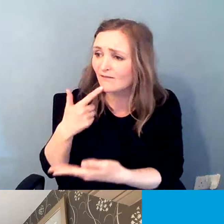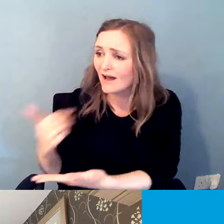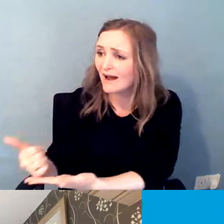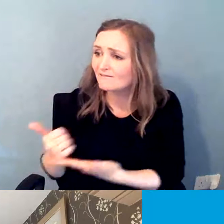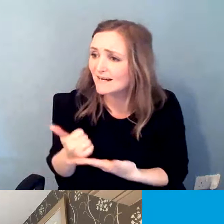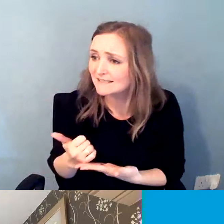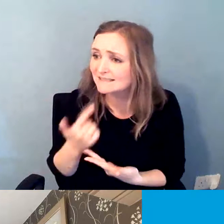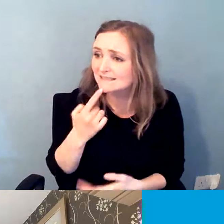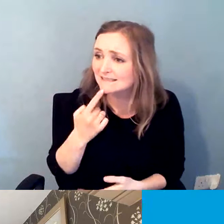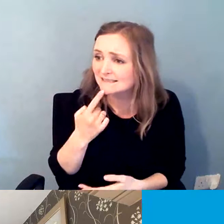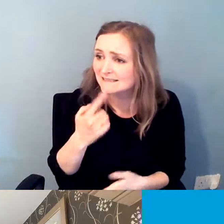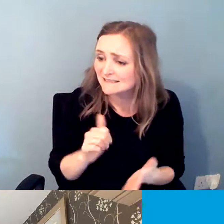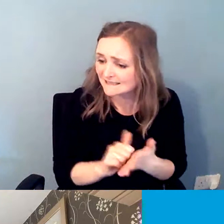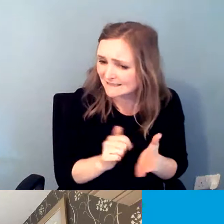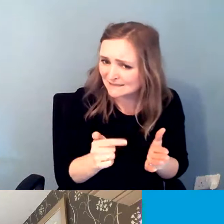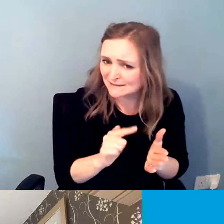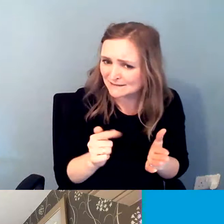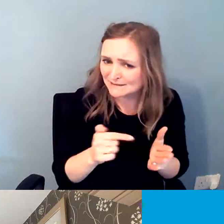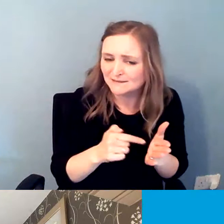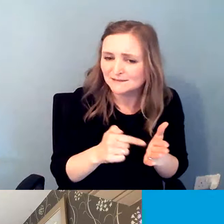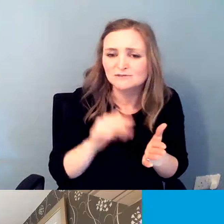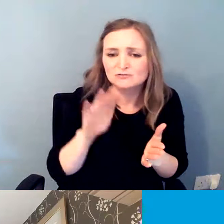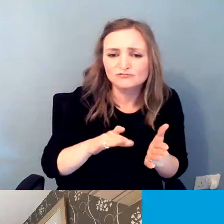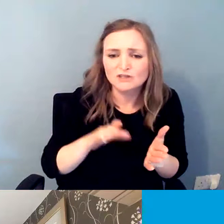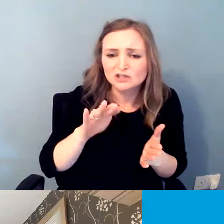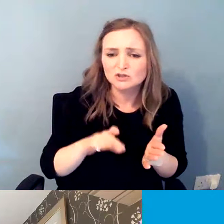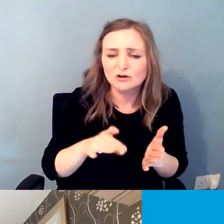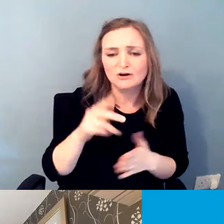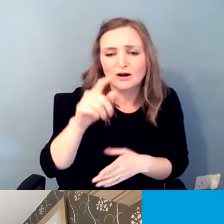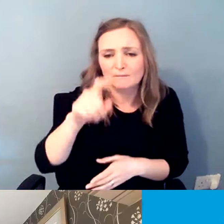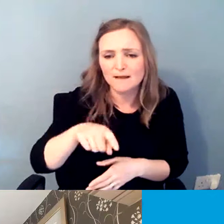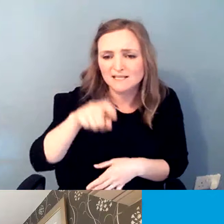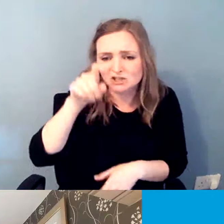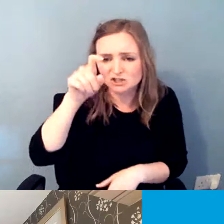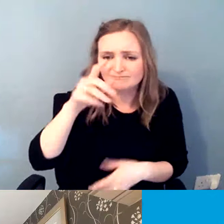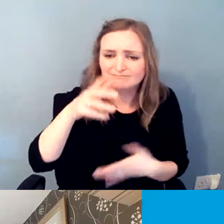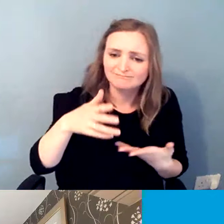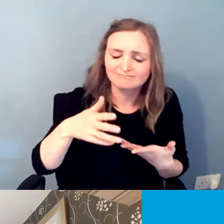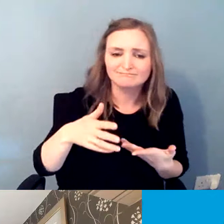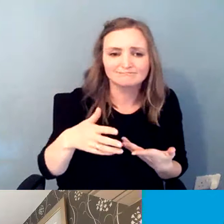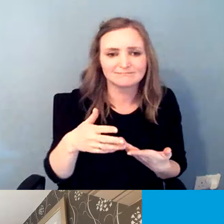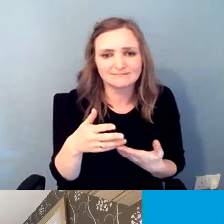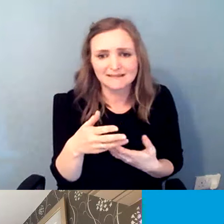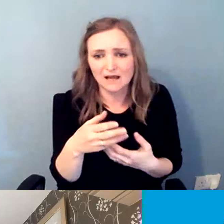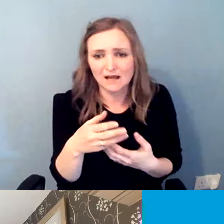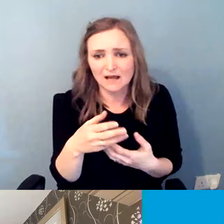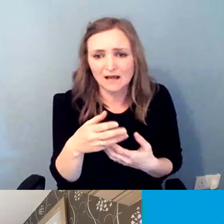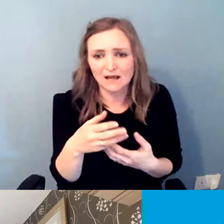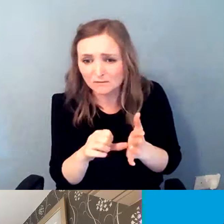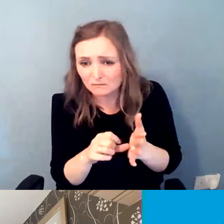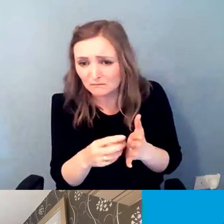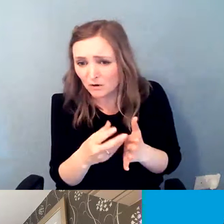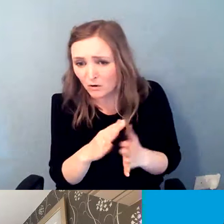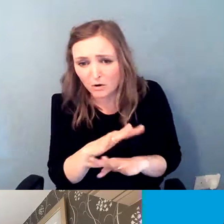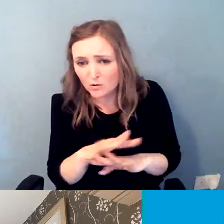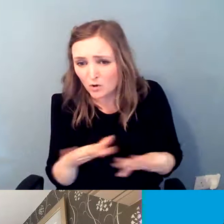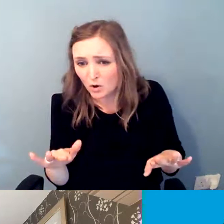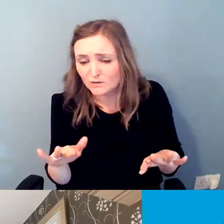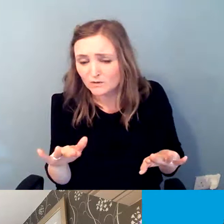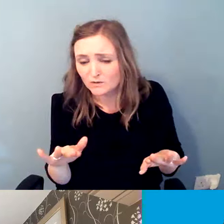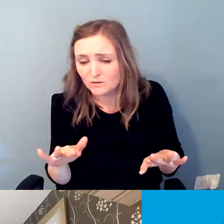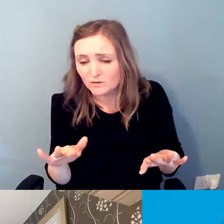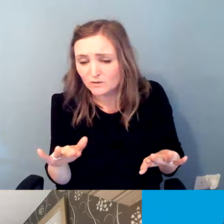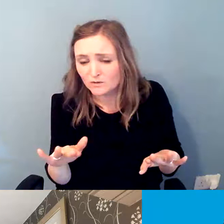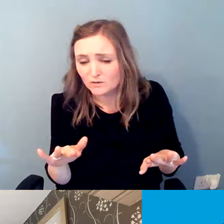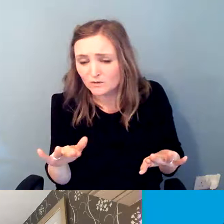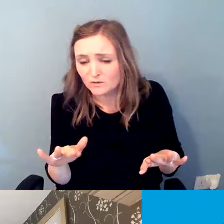that we are able to reassure this patient that they don't have a problem. And then moving on from that, and this isn't